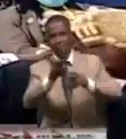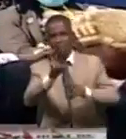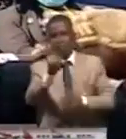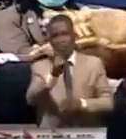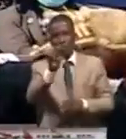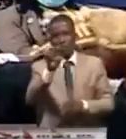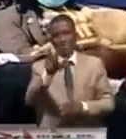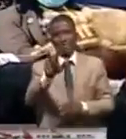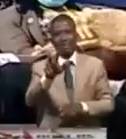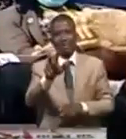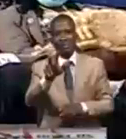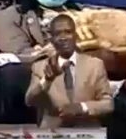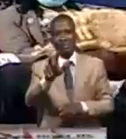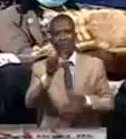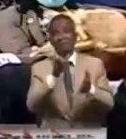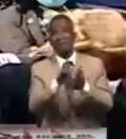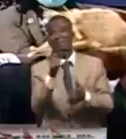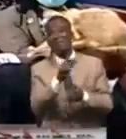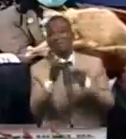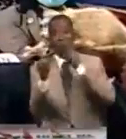4.3 that he refers to